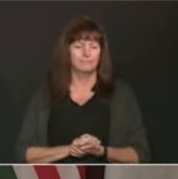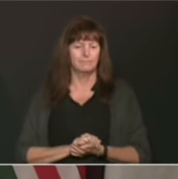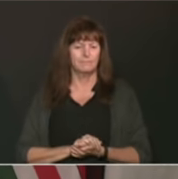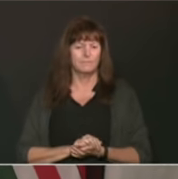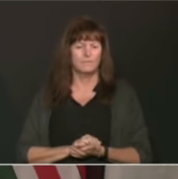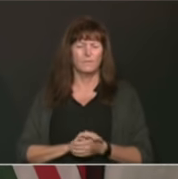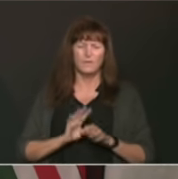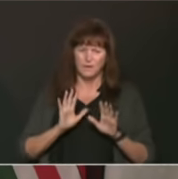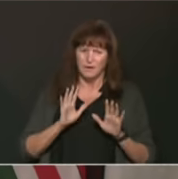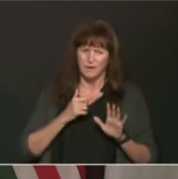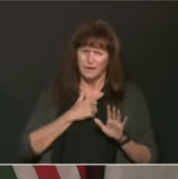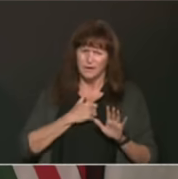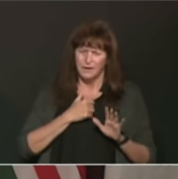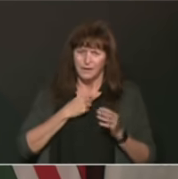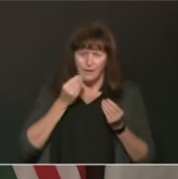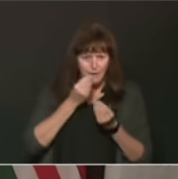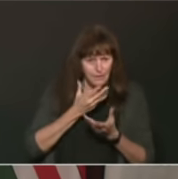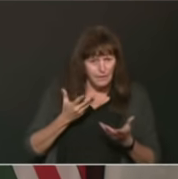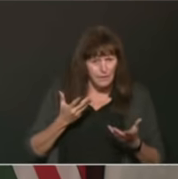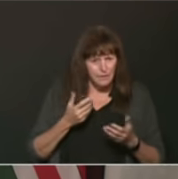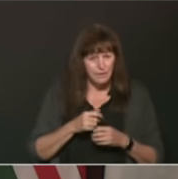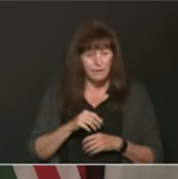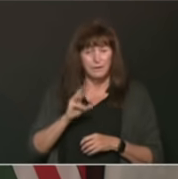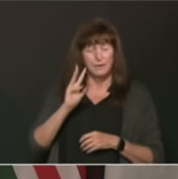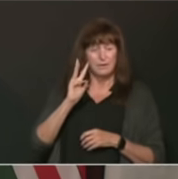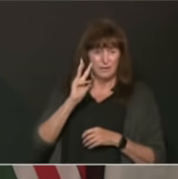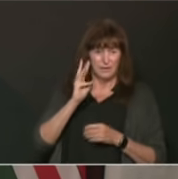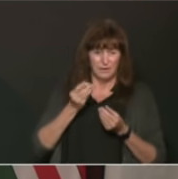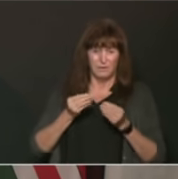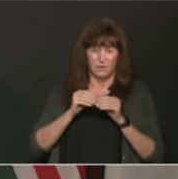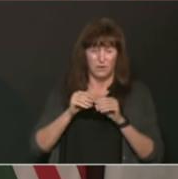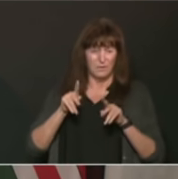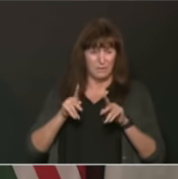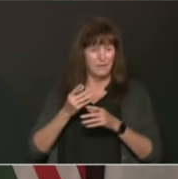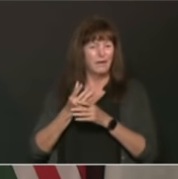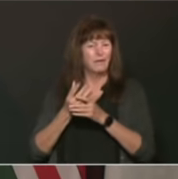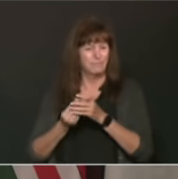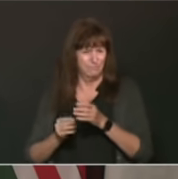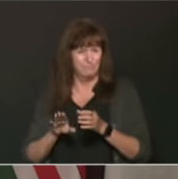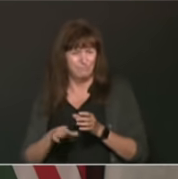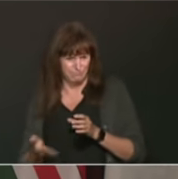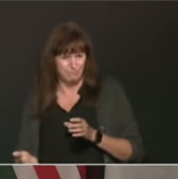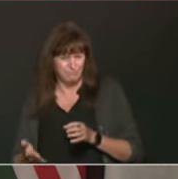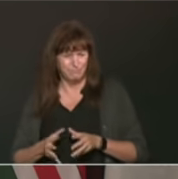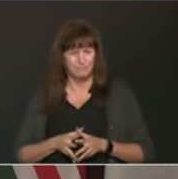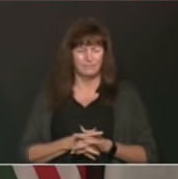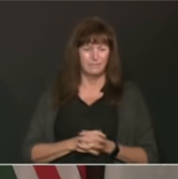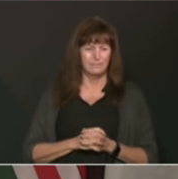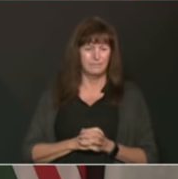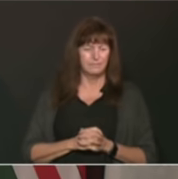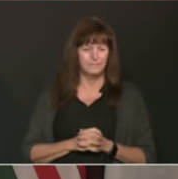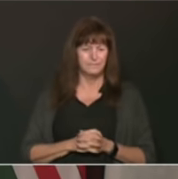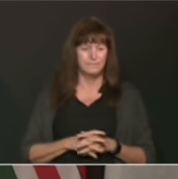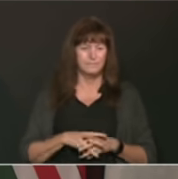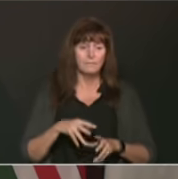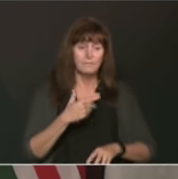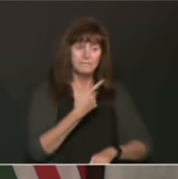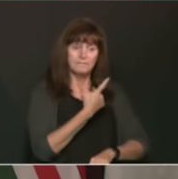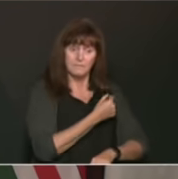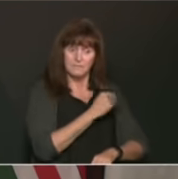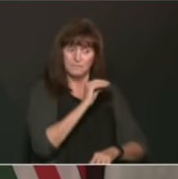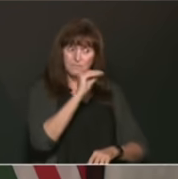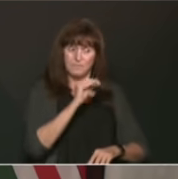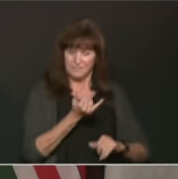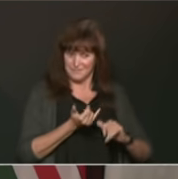to say that there have been another 6 deaths that have been reported. Our vaccination rate continues to climb.